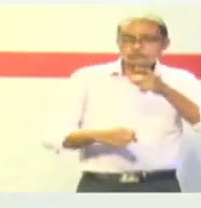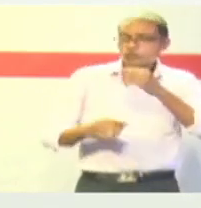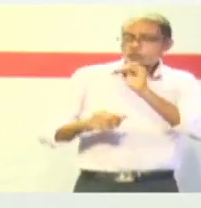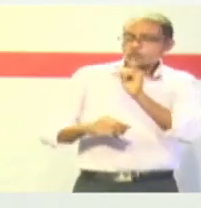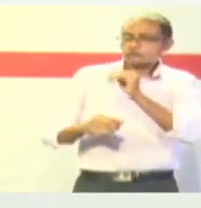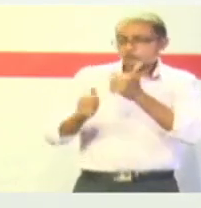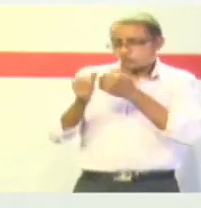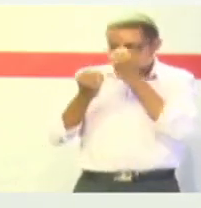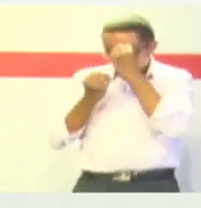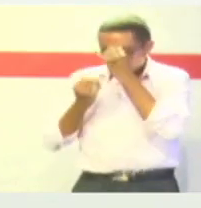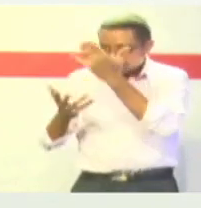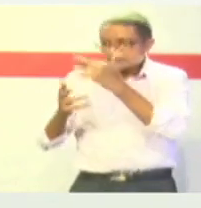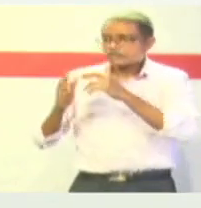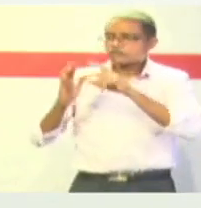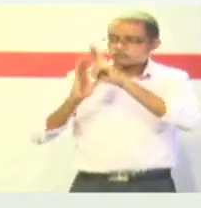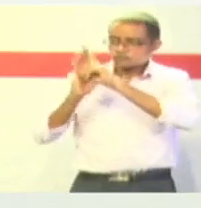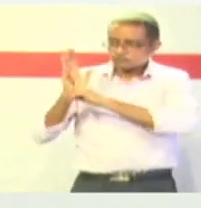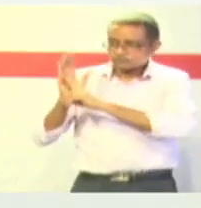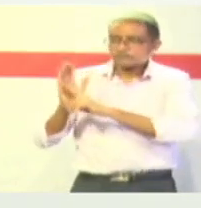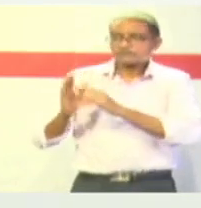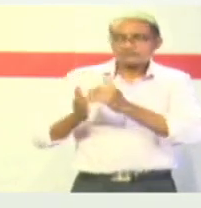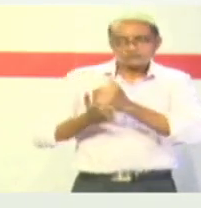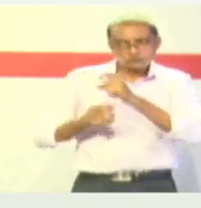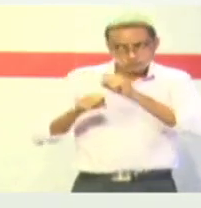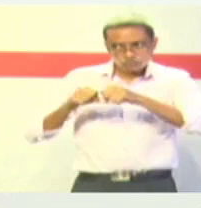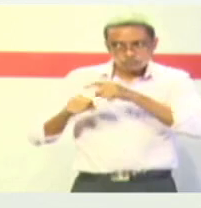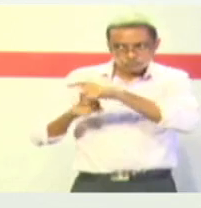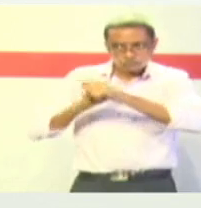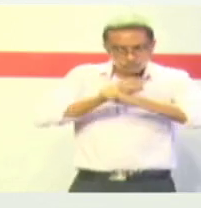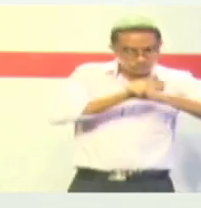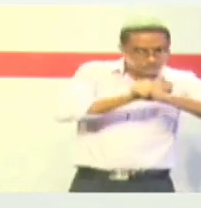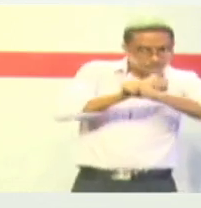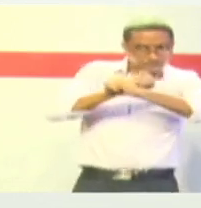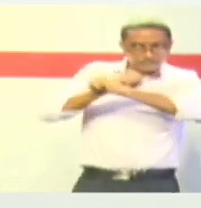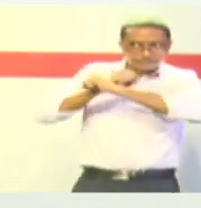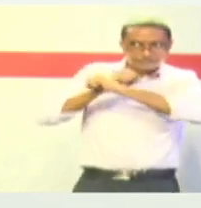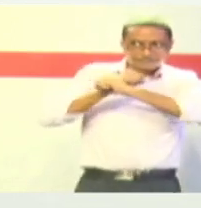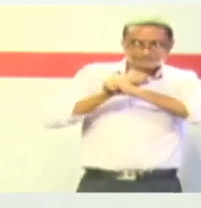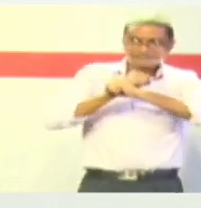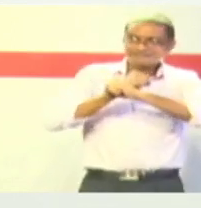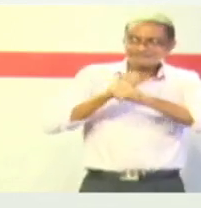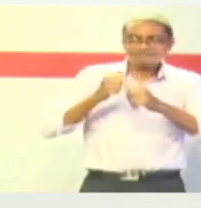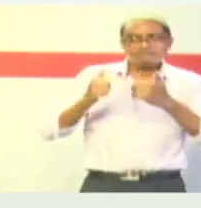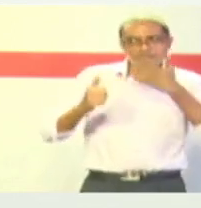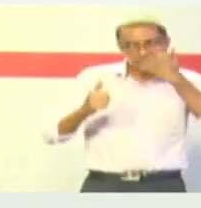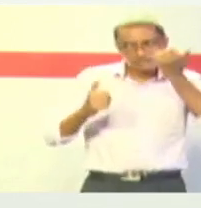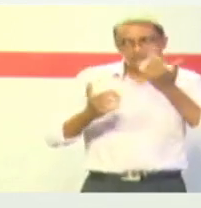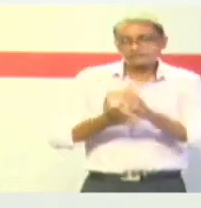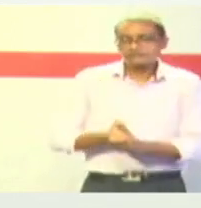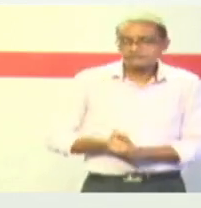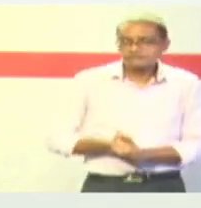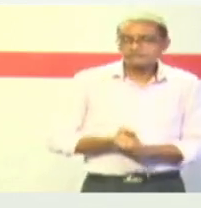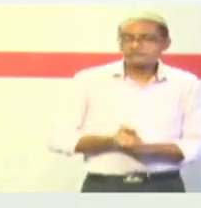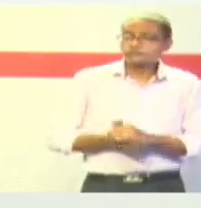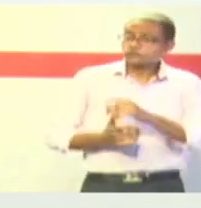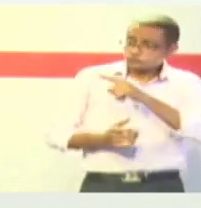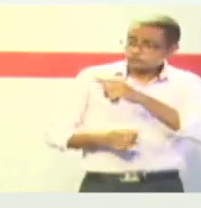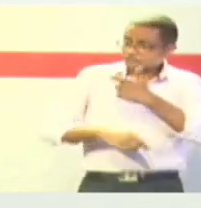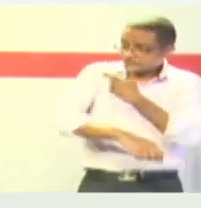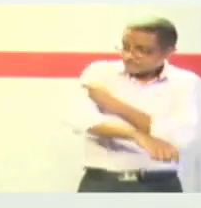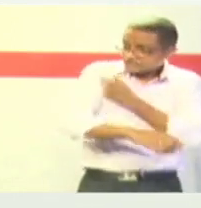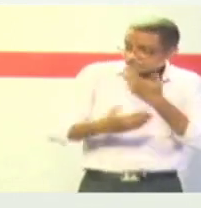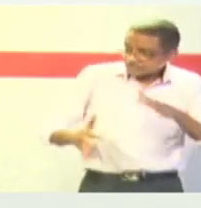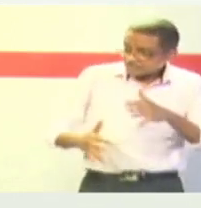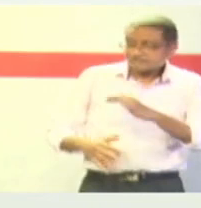measures to get your personal protection level as high as you could possibly get it. So we're asking, although you're vaccinated, of course, do all your public